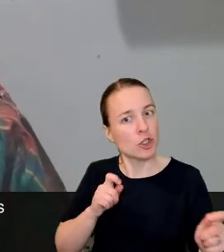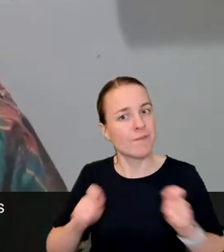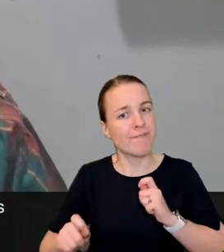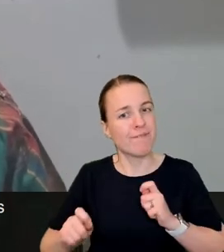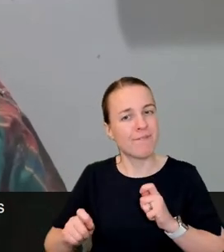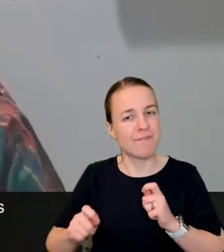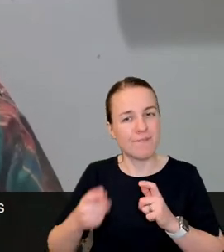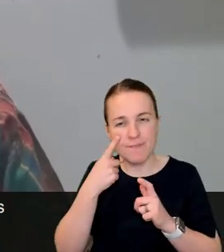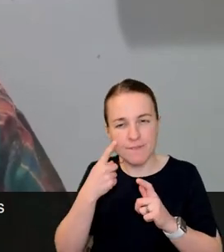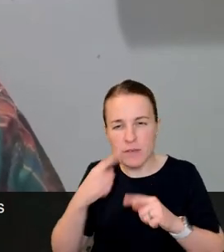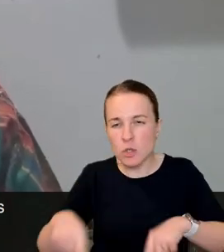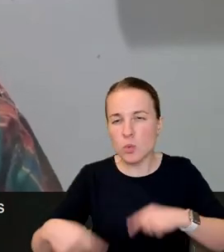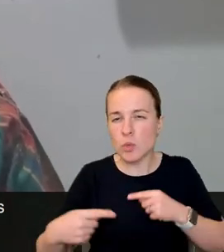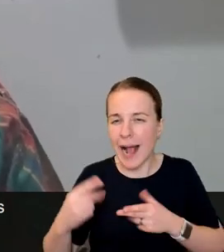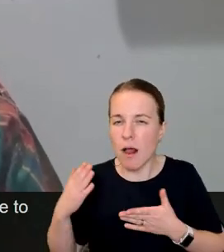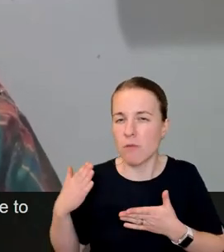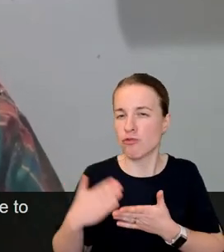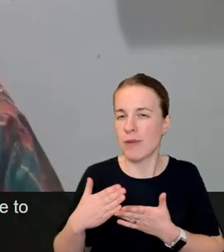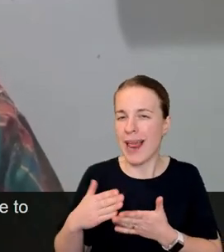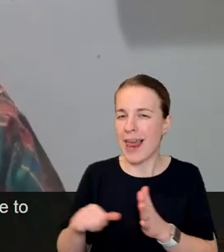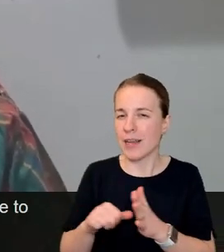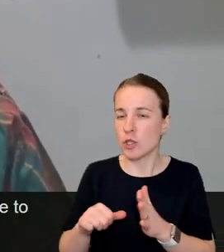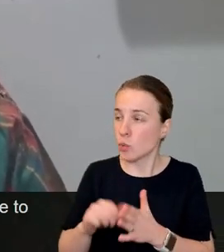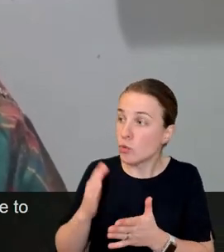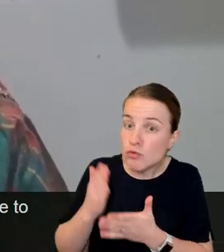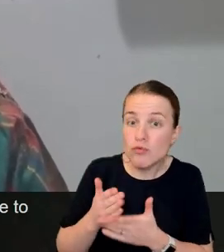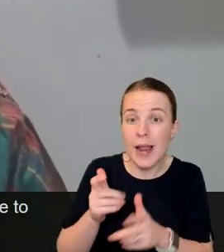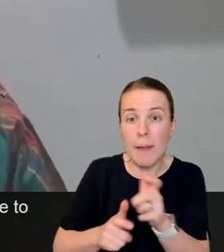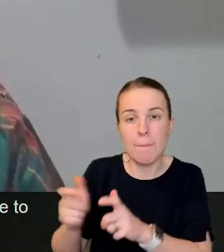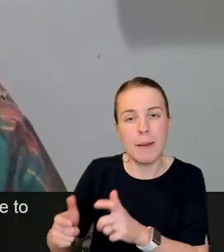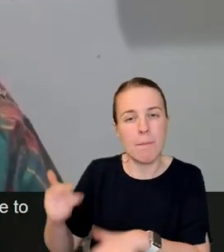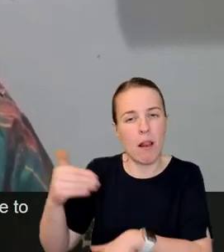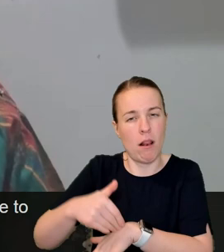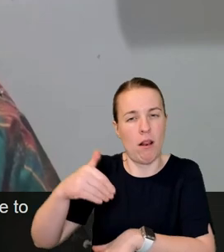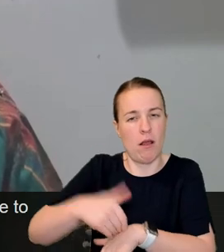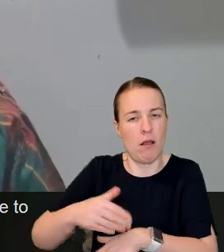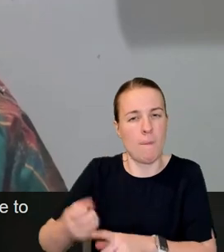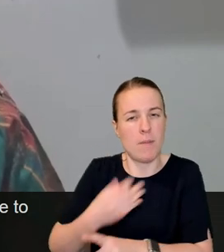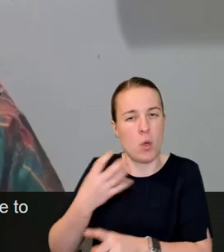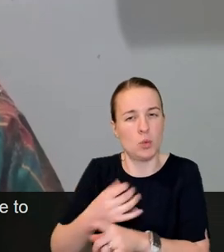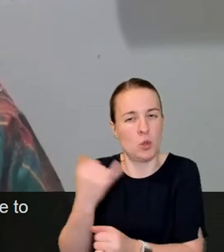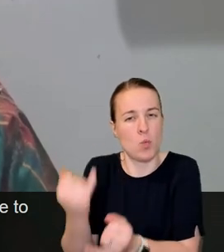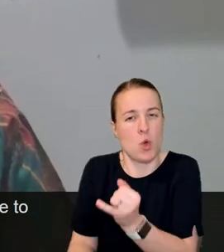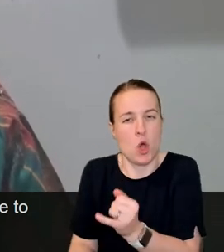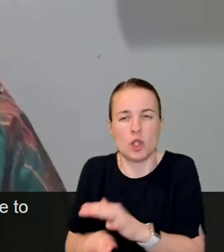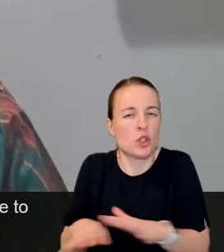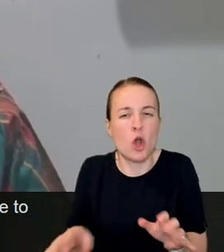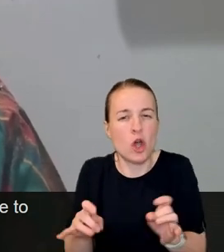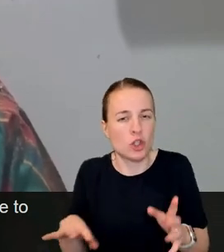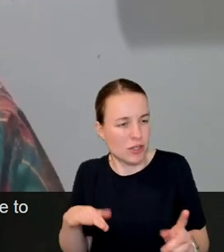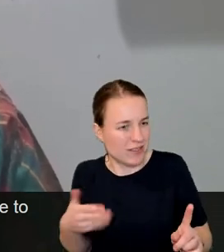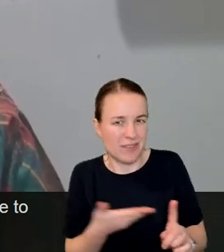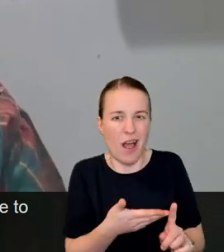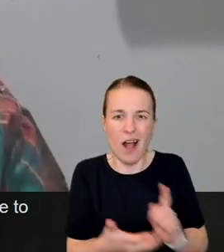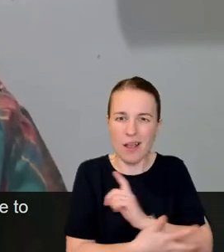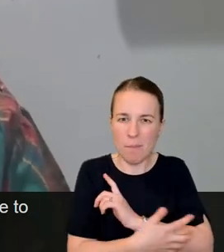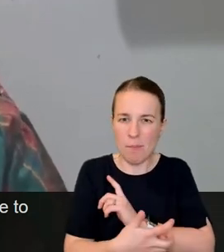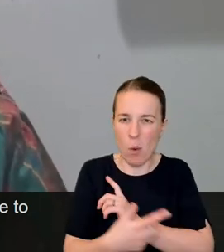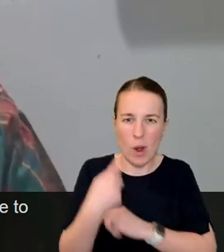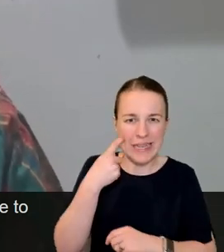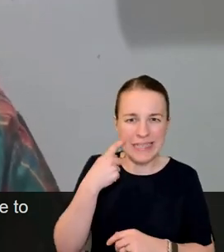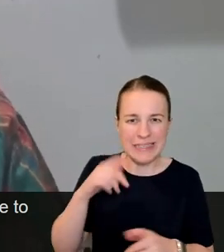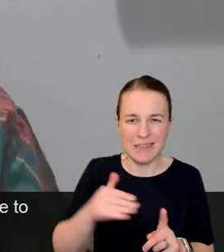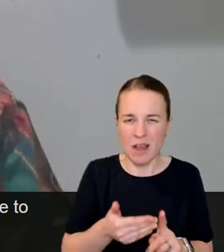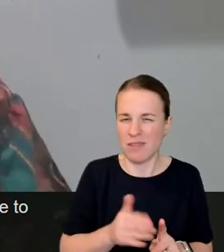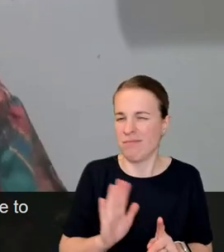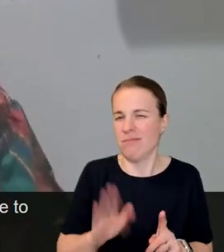the real issues and the real people causing pollution in London, and not just target the poorest Londoners because they're an easy target. And that's where we are